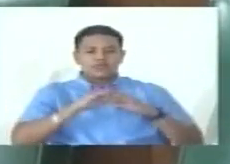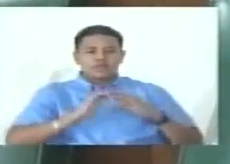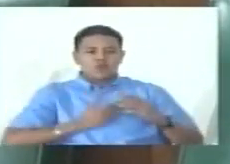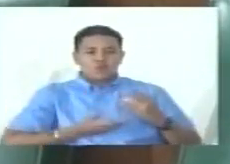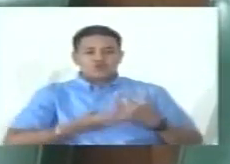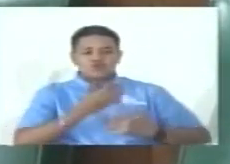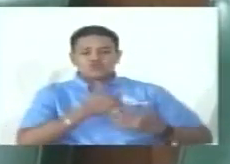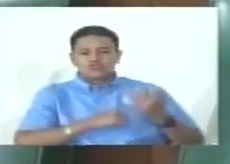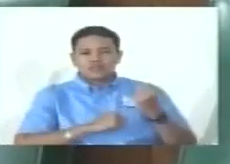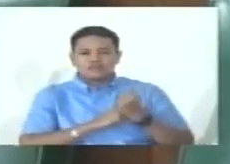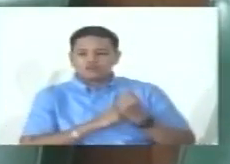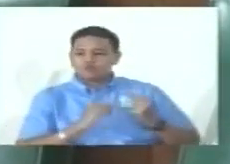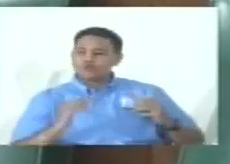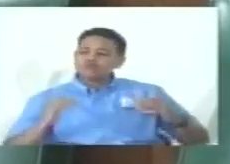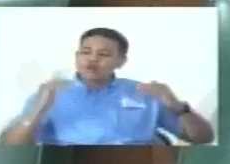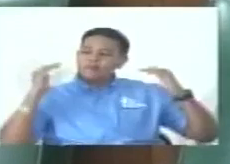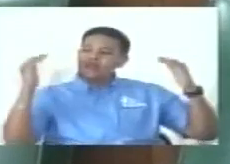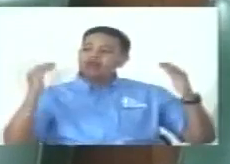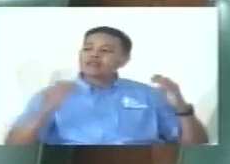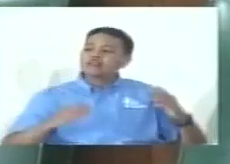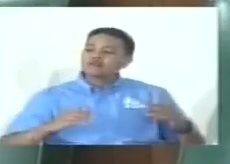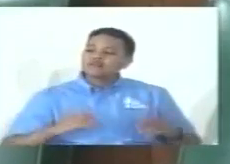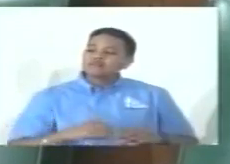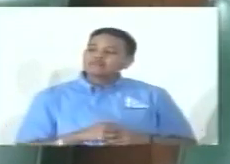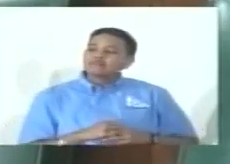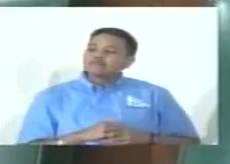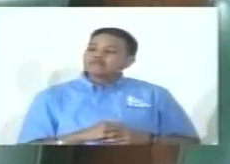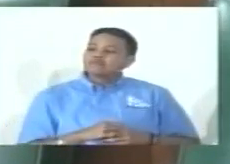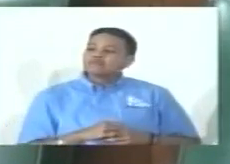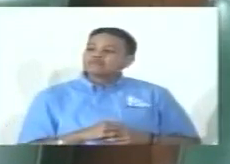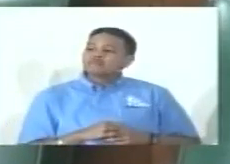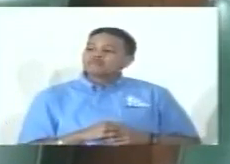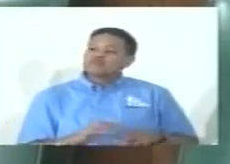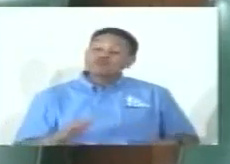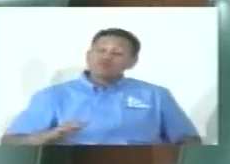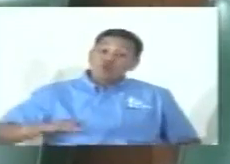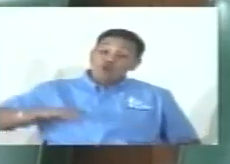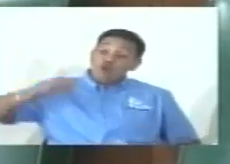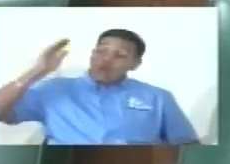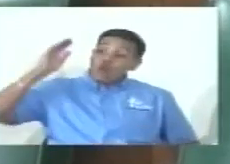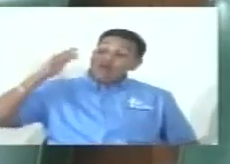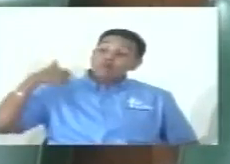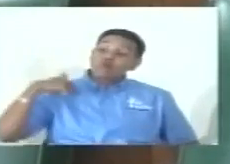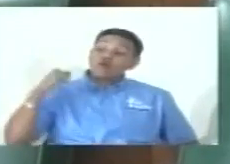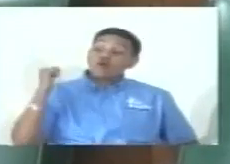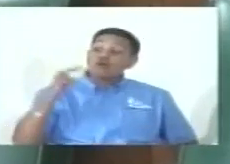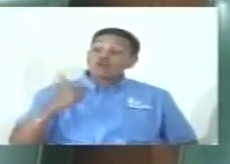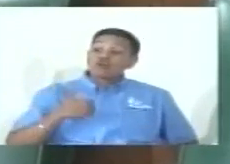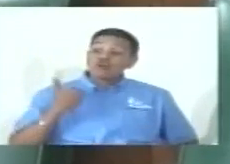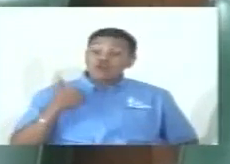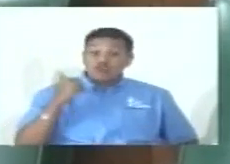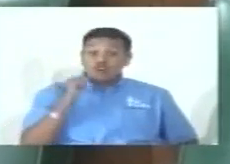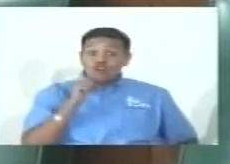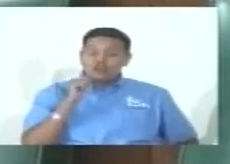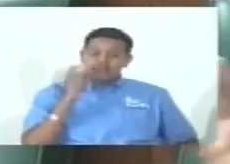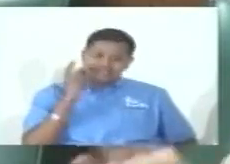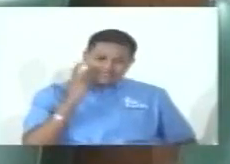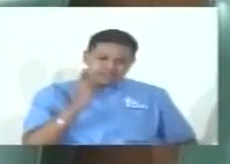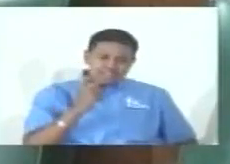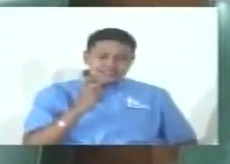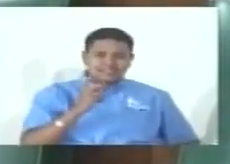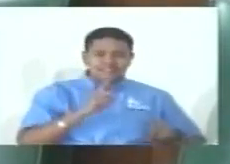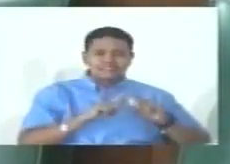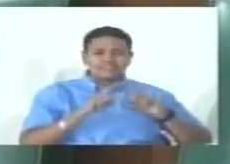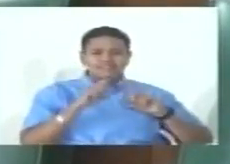society. Growing up, we all as young girls see the